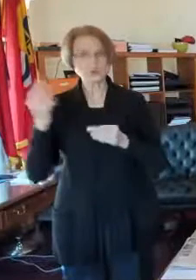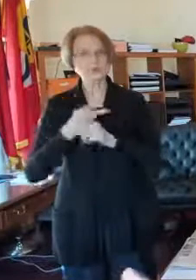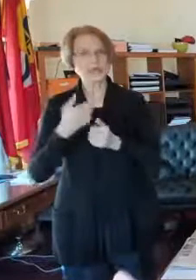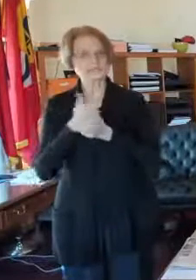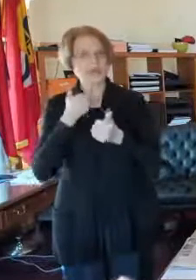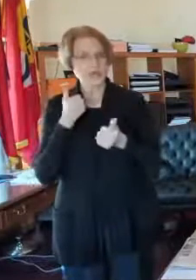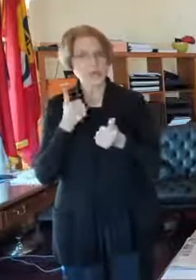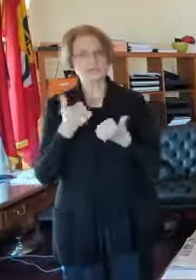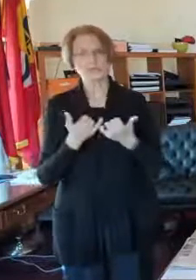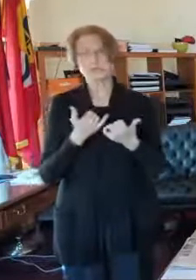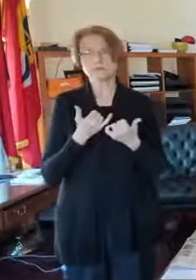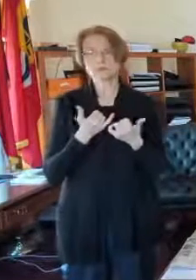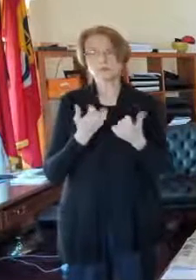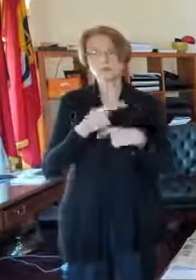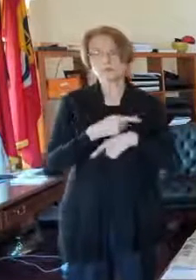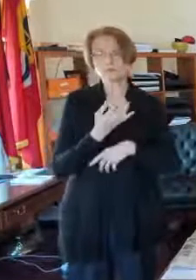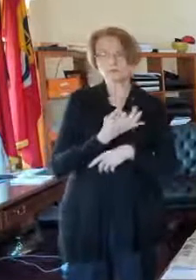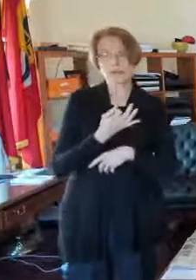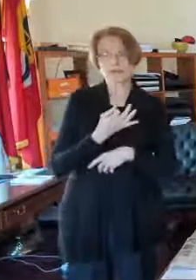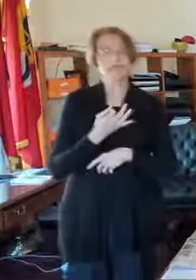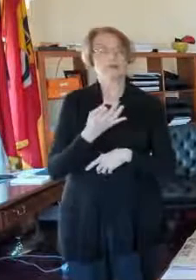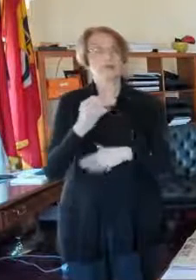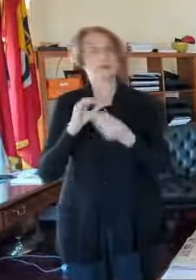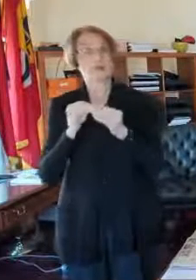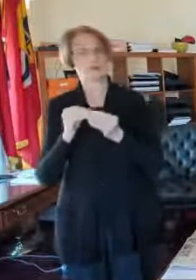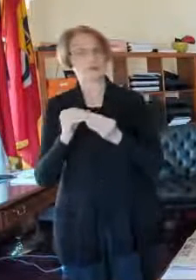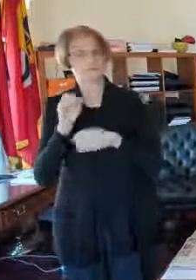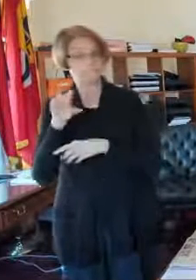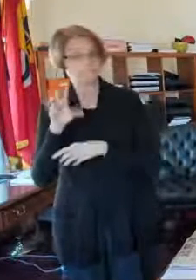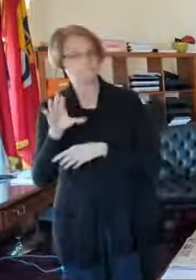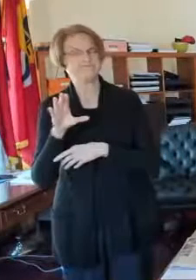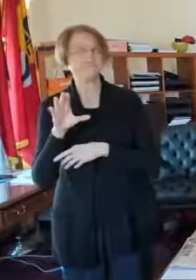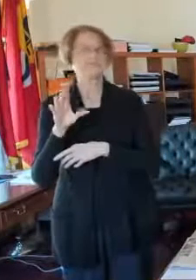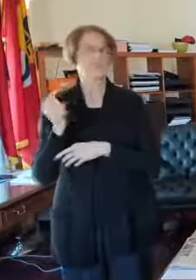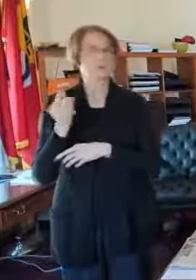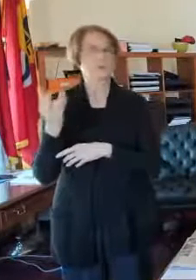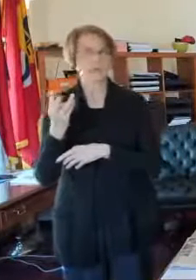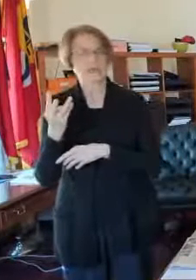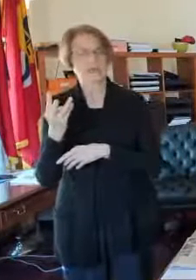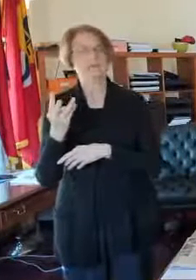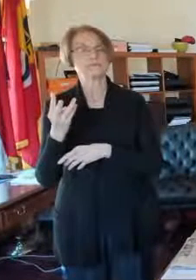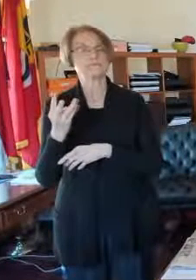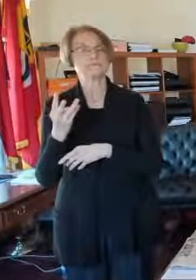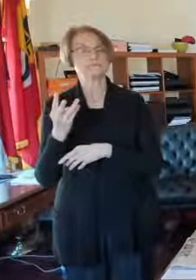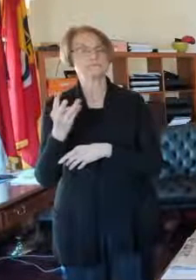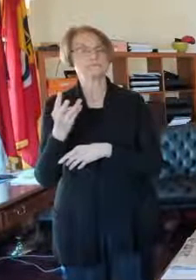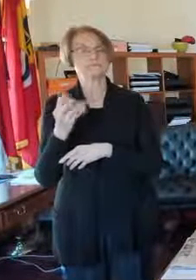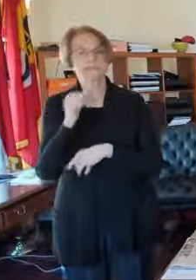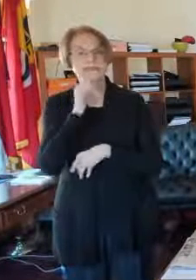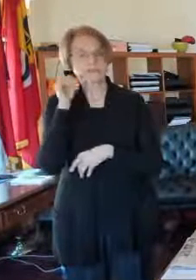is Friday. These are from Tuesday or Wednesday. Yesterday there were